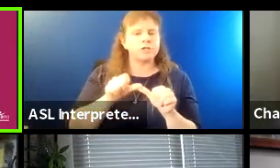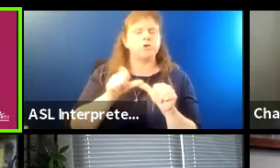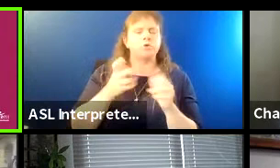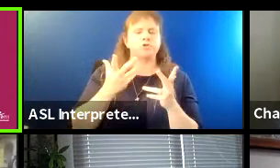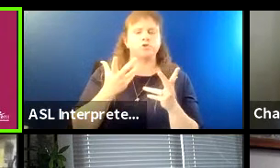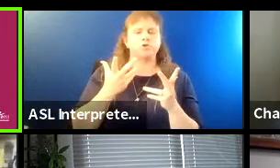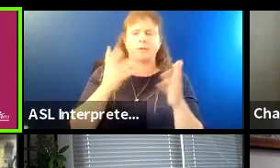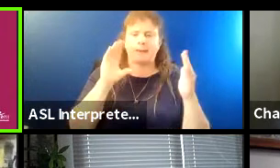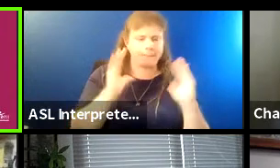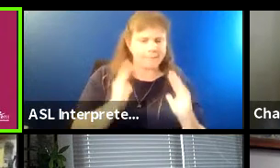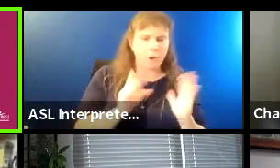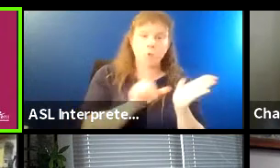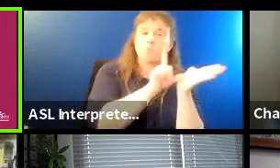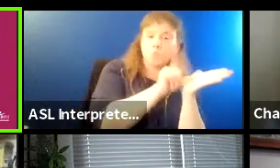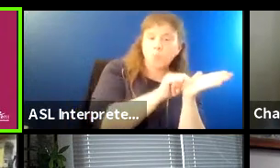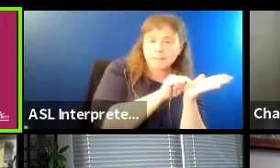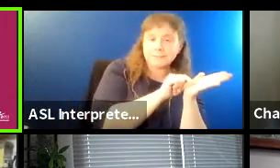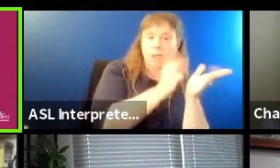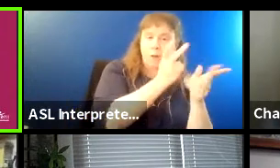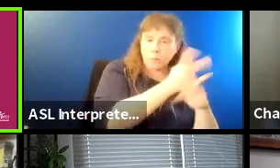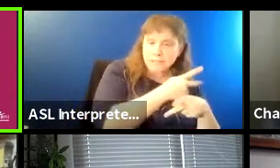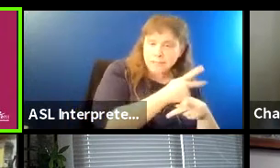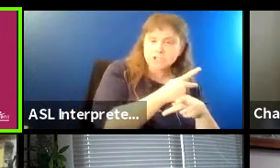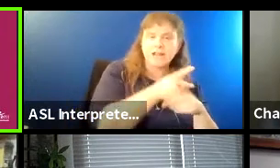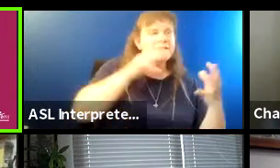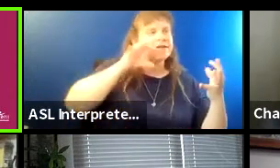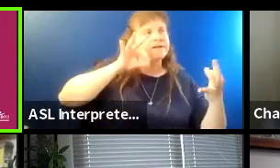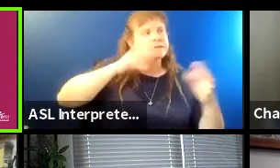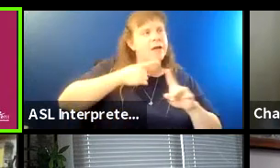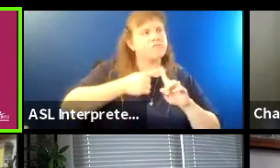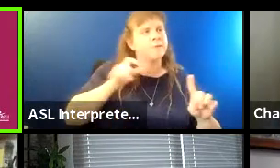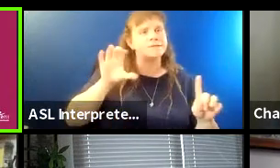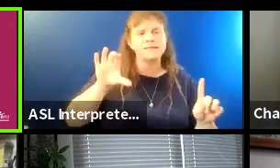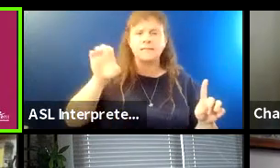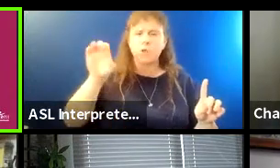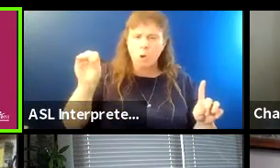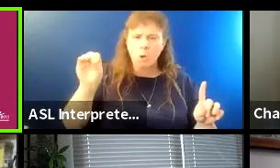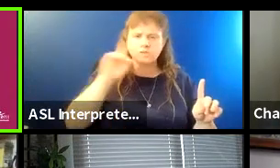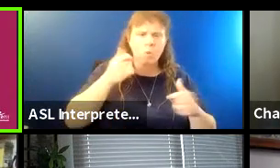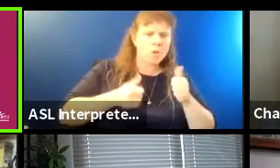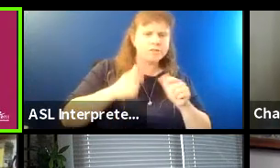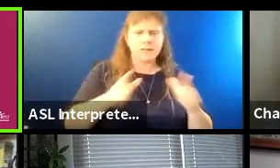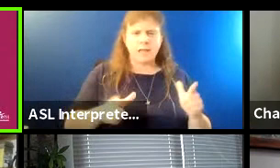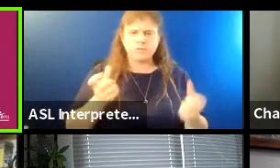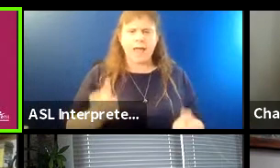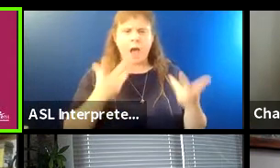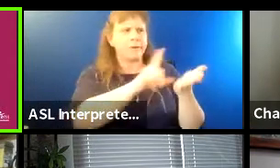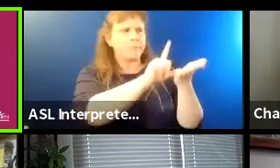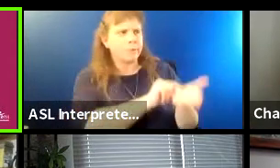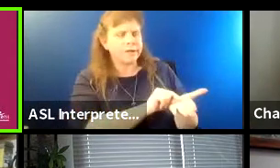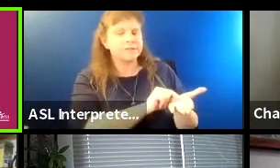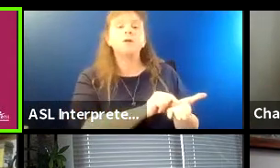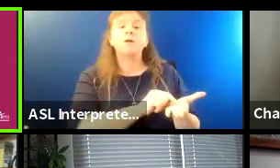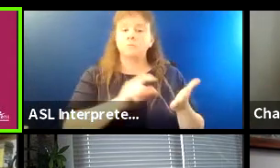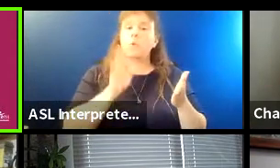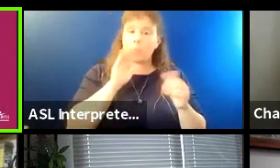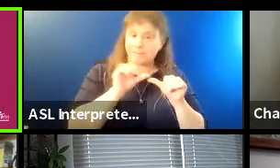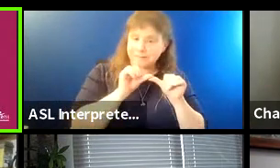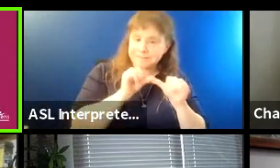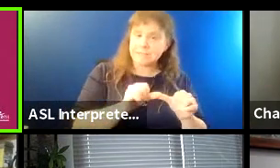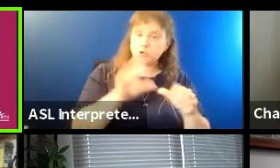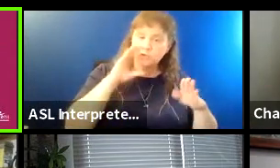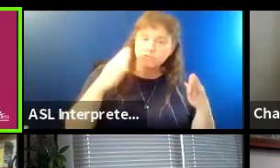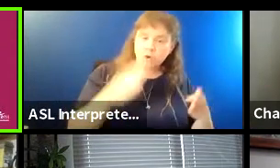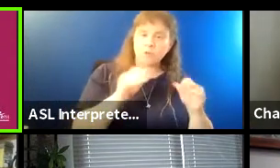know, obviously getting some of the feedback from our CBOs, you know, those are places that we'll sort of continue to focus and look forward